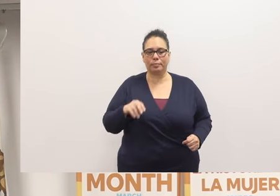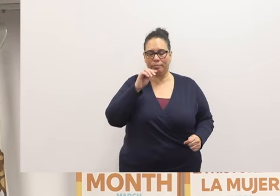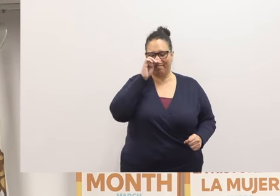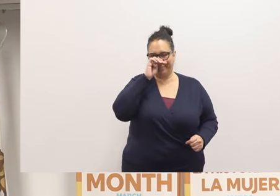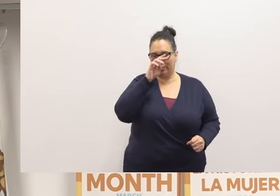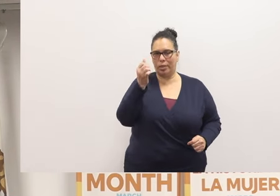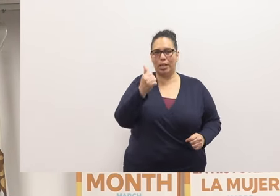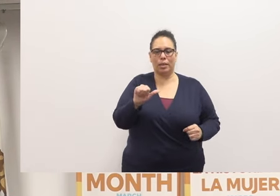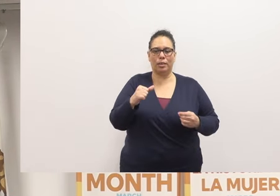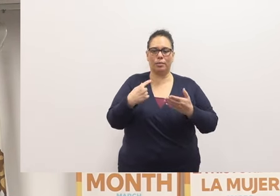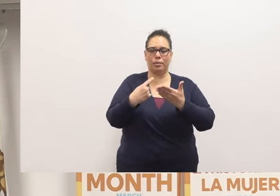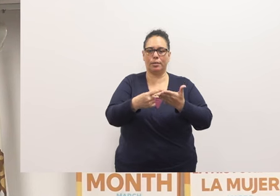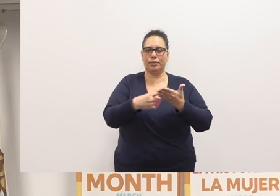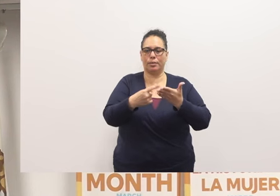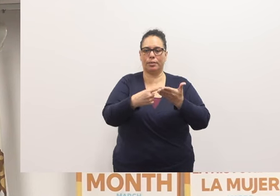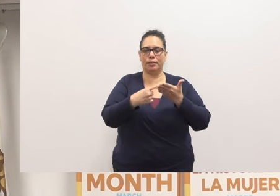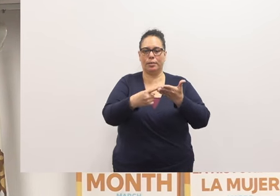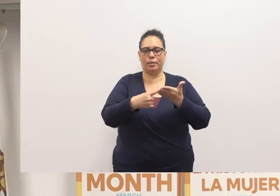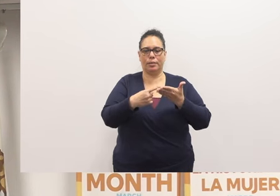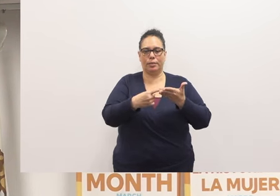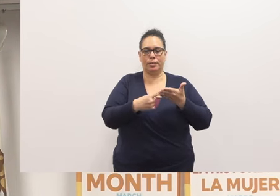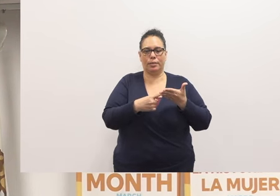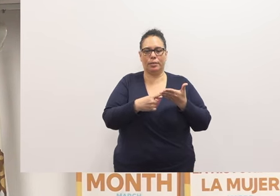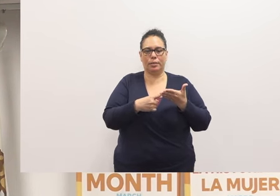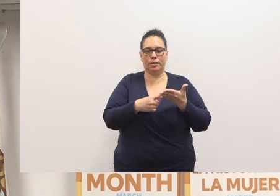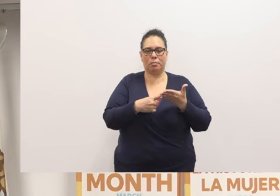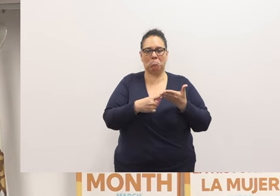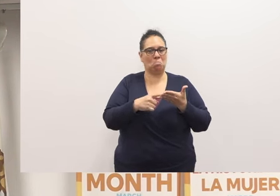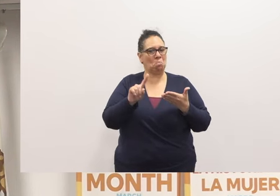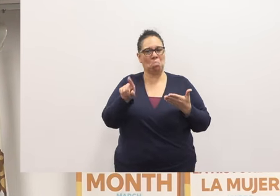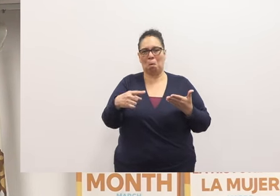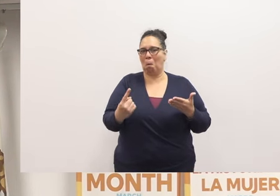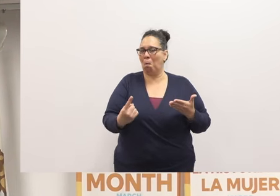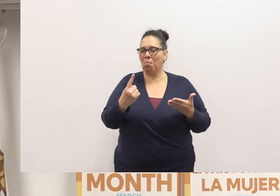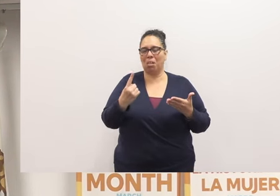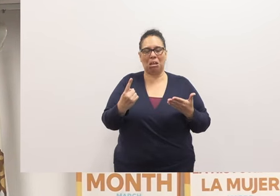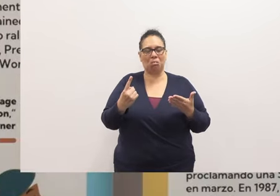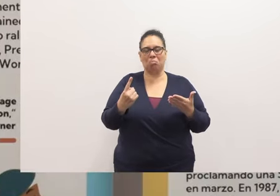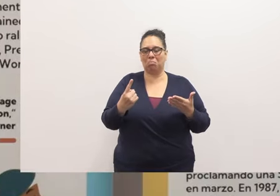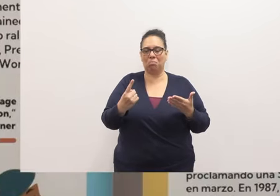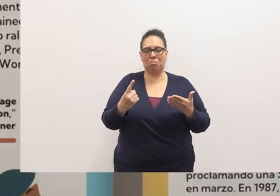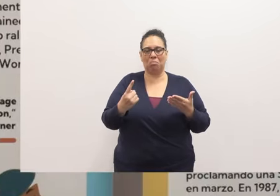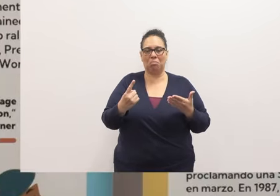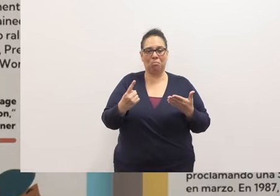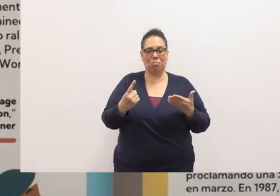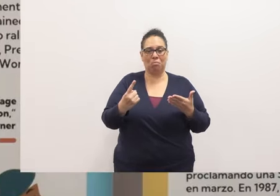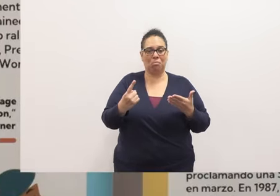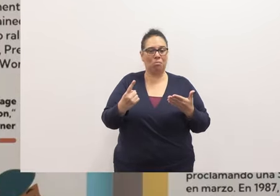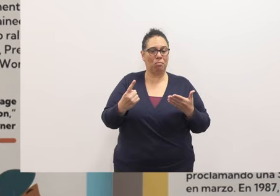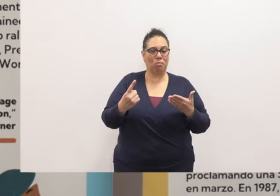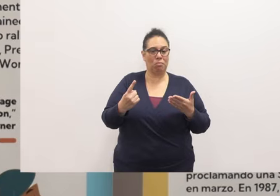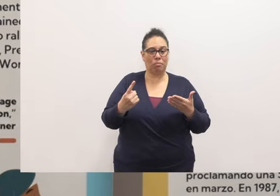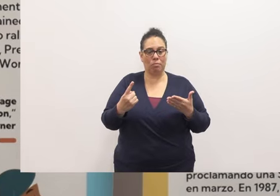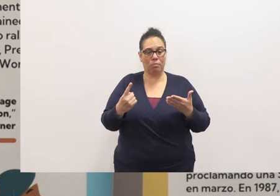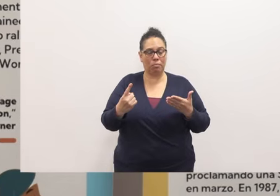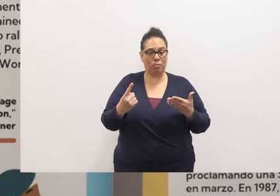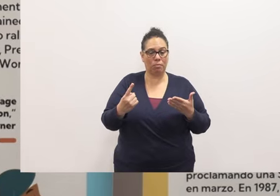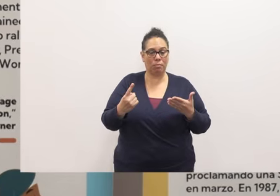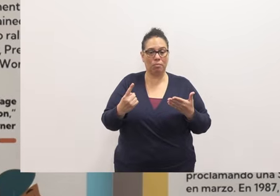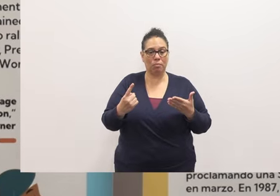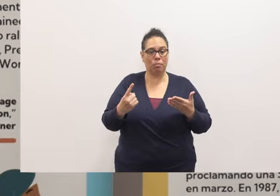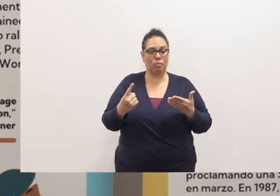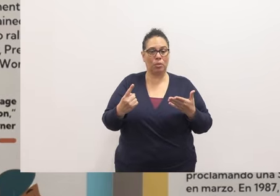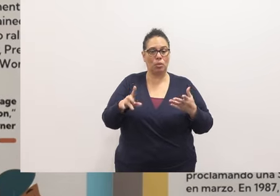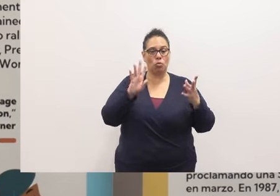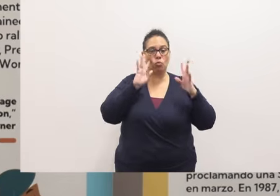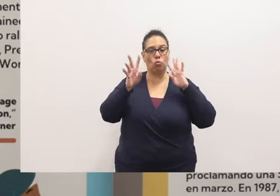Any discussion? My only discussion is that I think it's a great process. We've gone and created